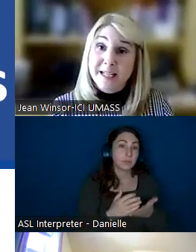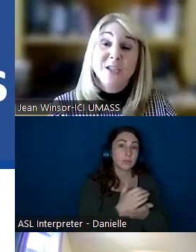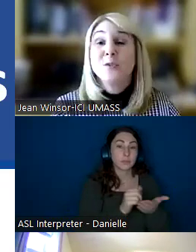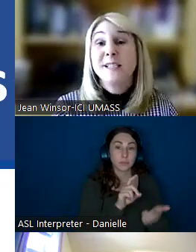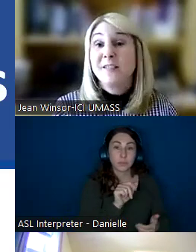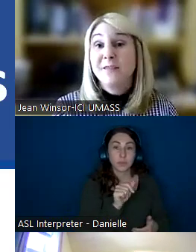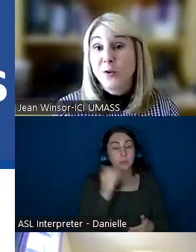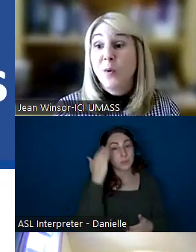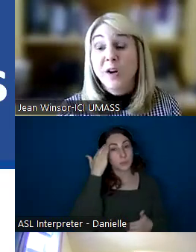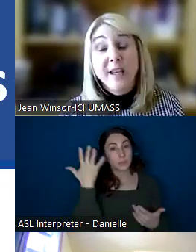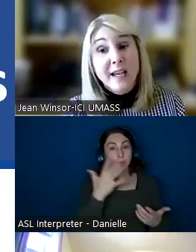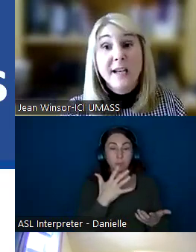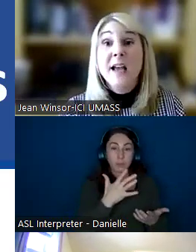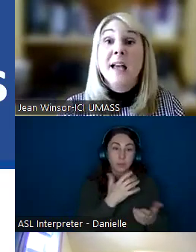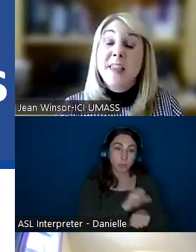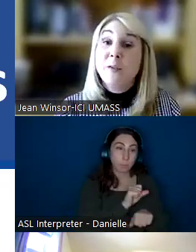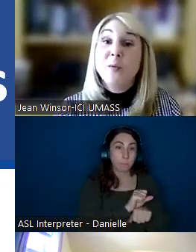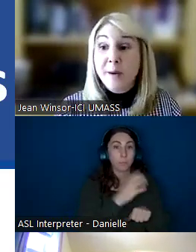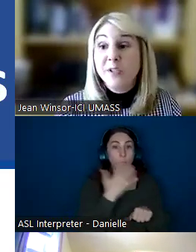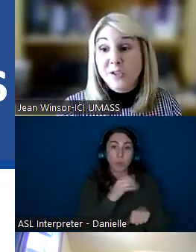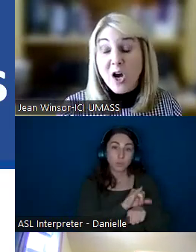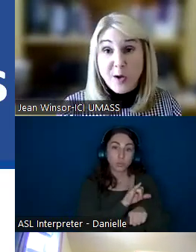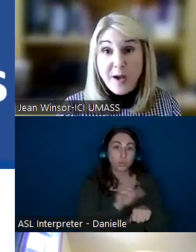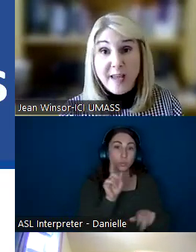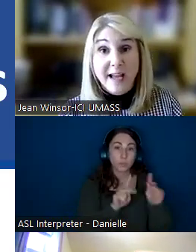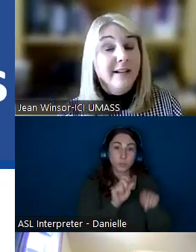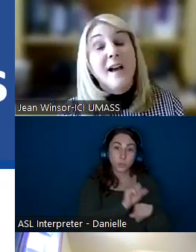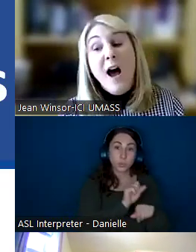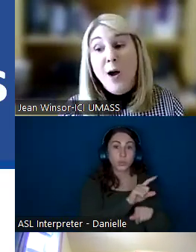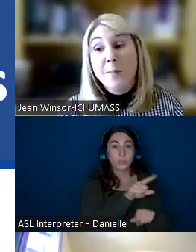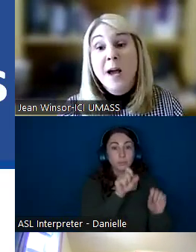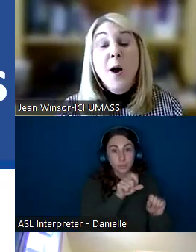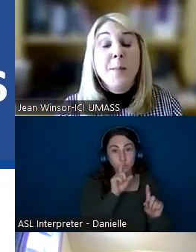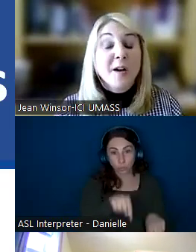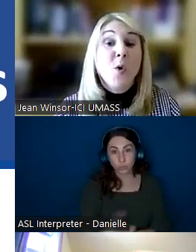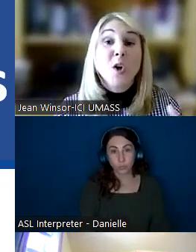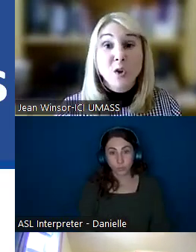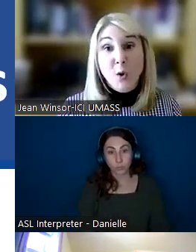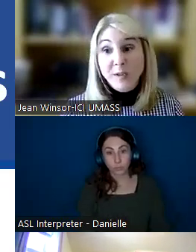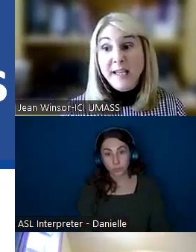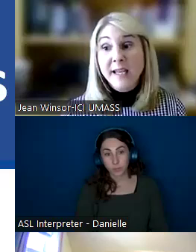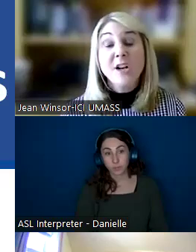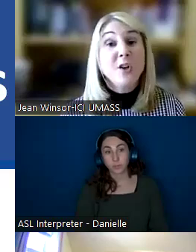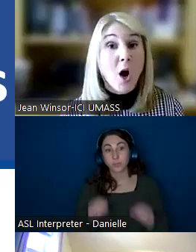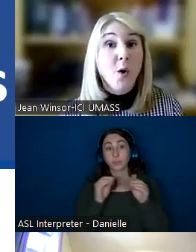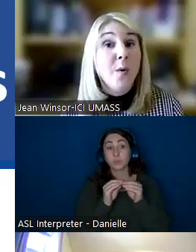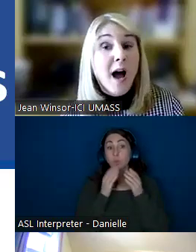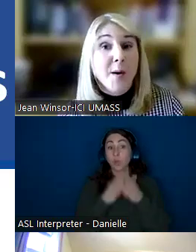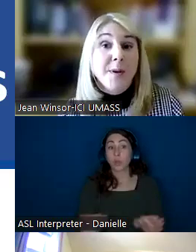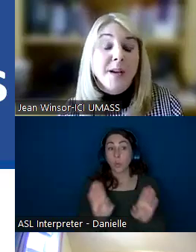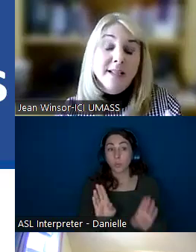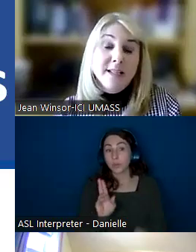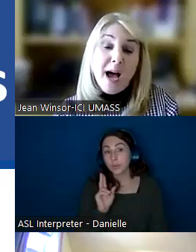jobs and industries that folks were working in, they would be able to talk about that. But more globally,